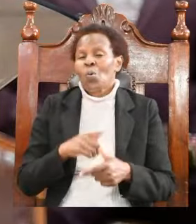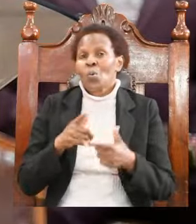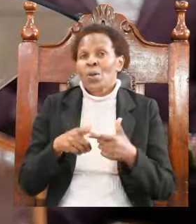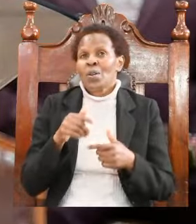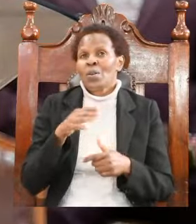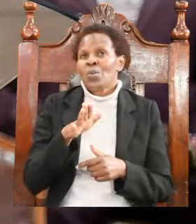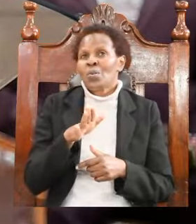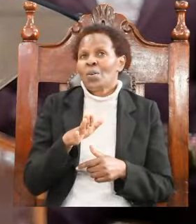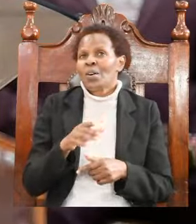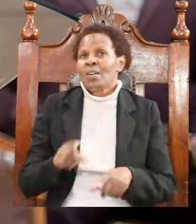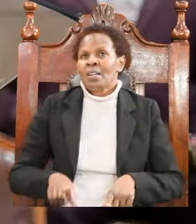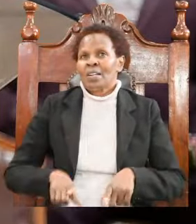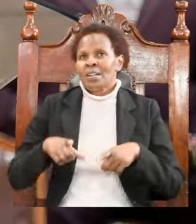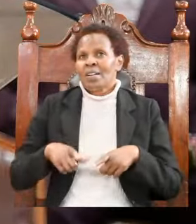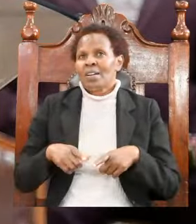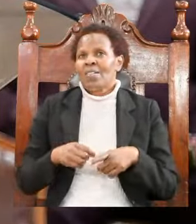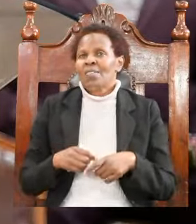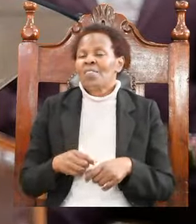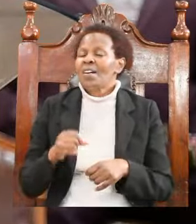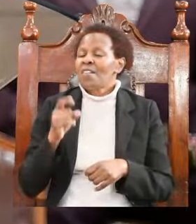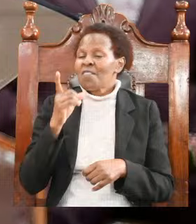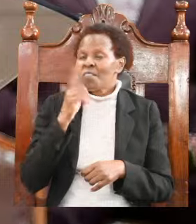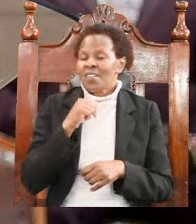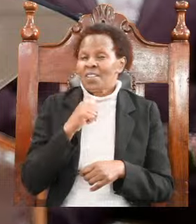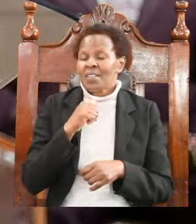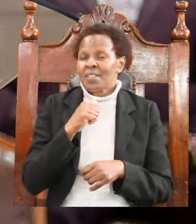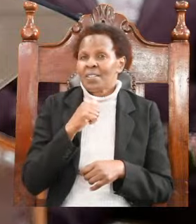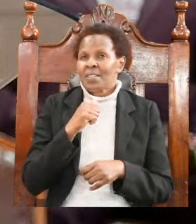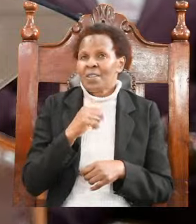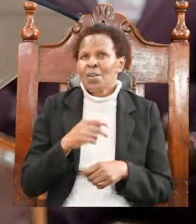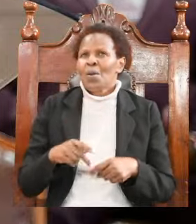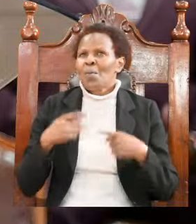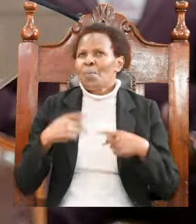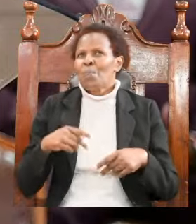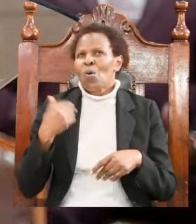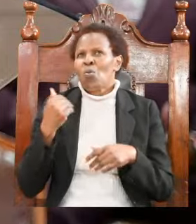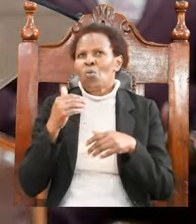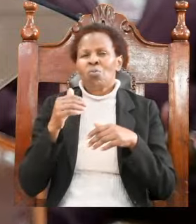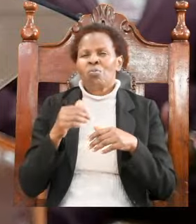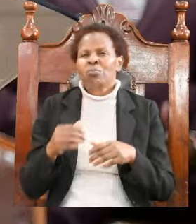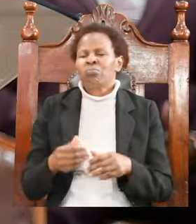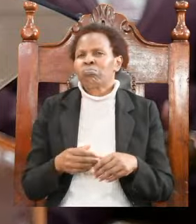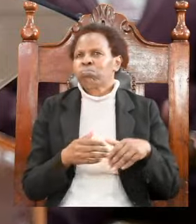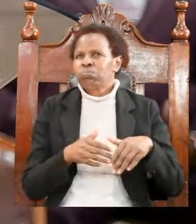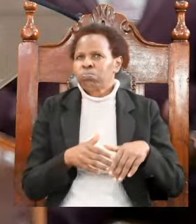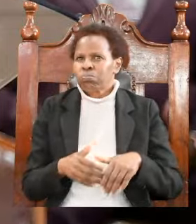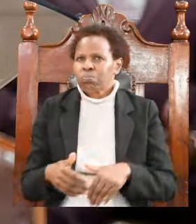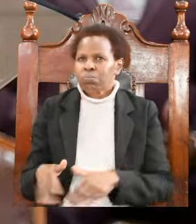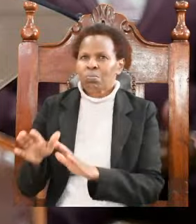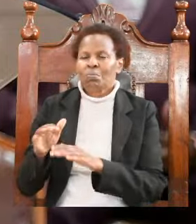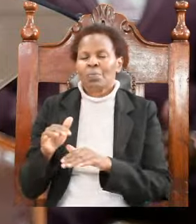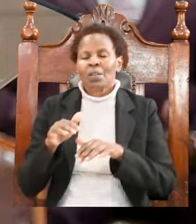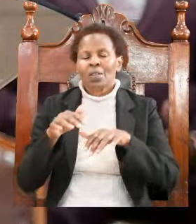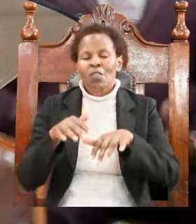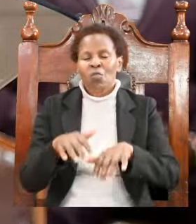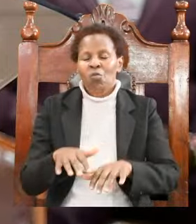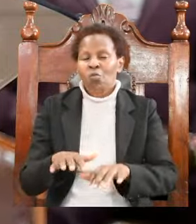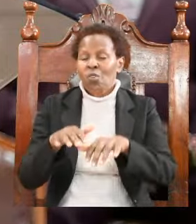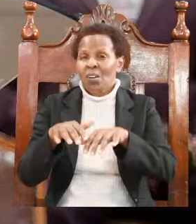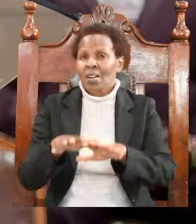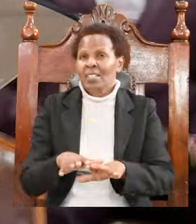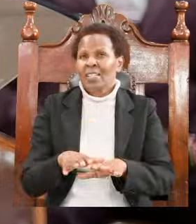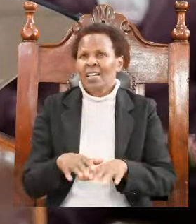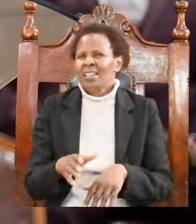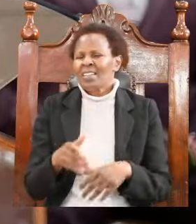end. We do not know what will happen. The guys in Maina just left and they found themselves swept away. They didn't have time